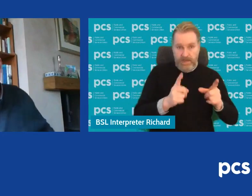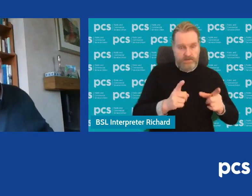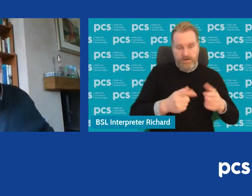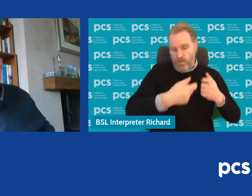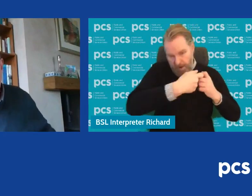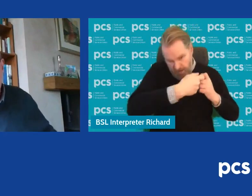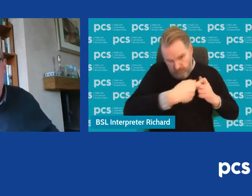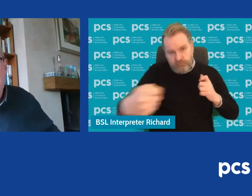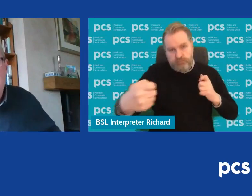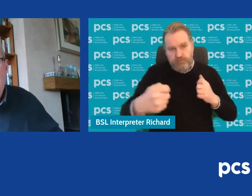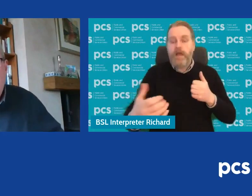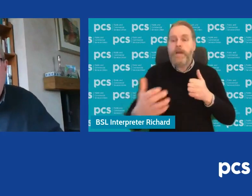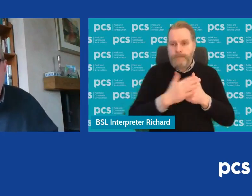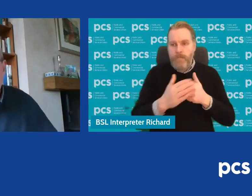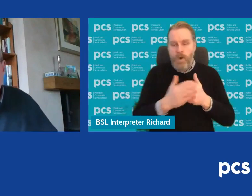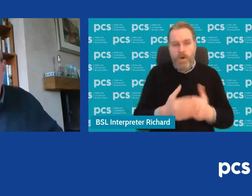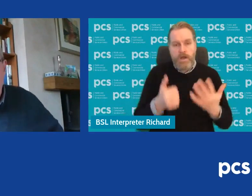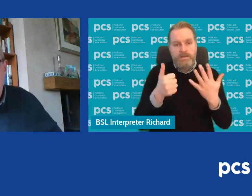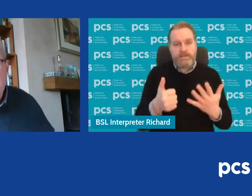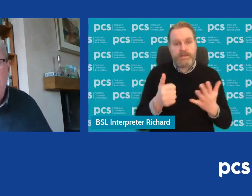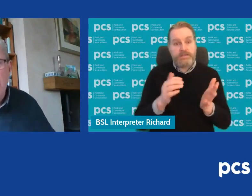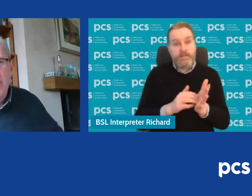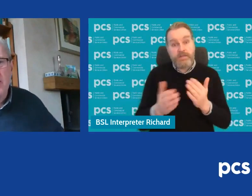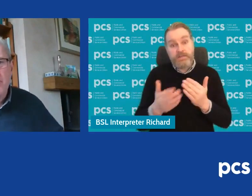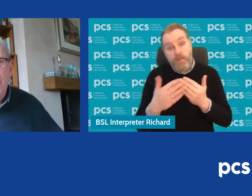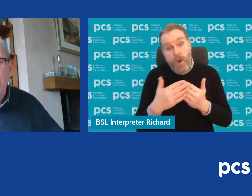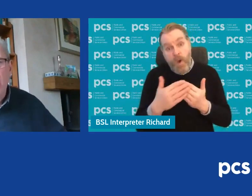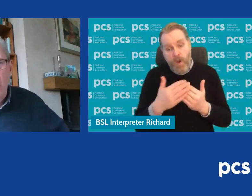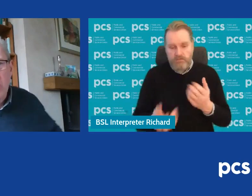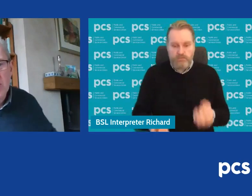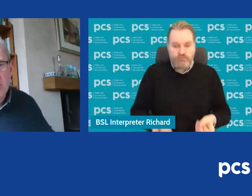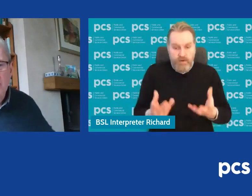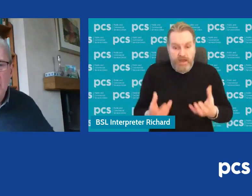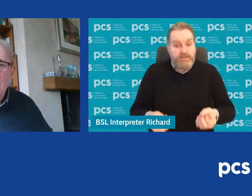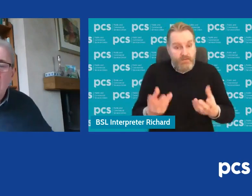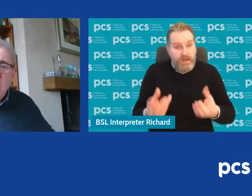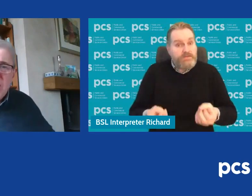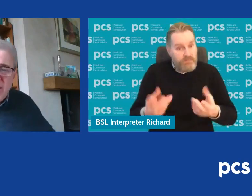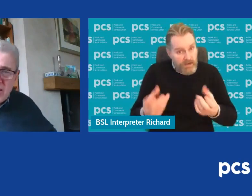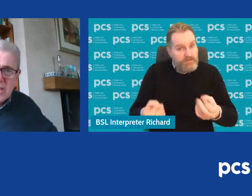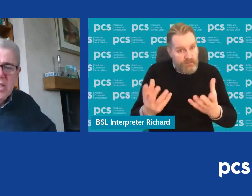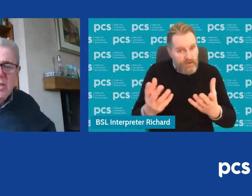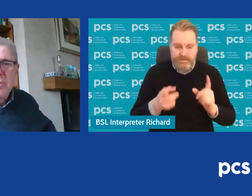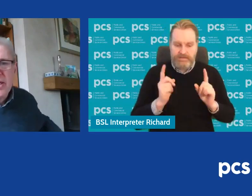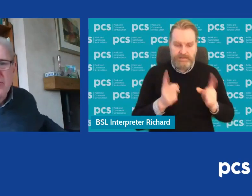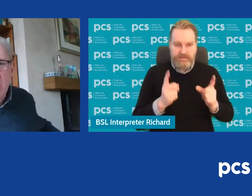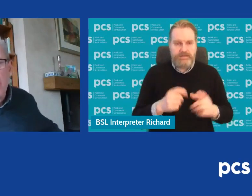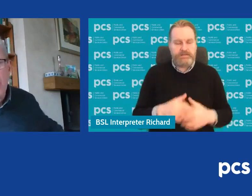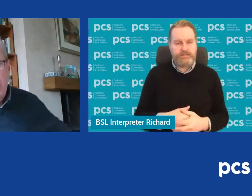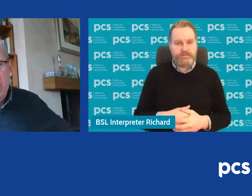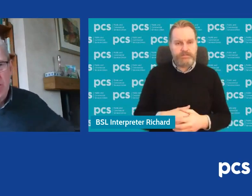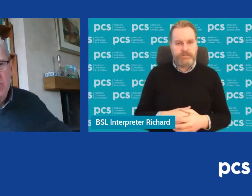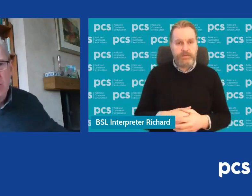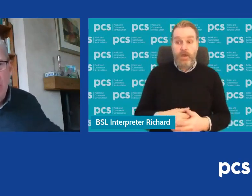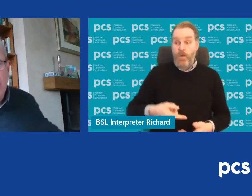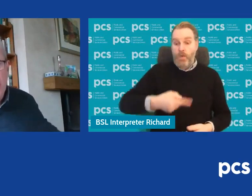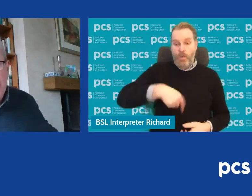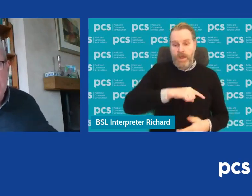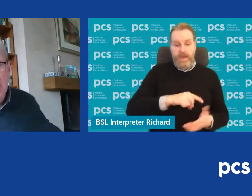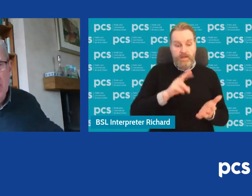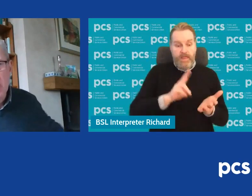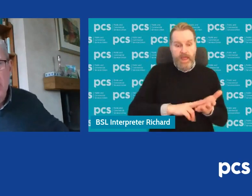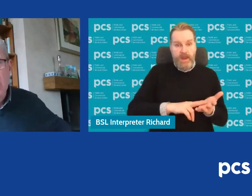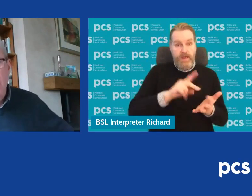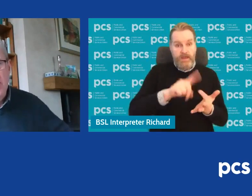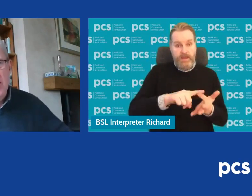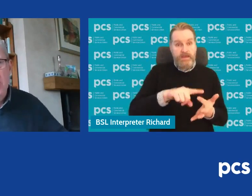the action for another 6 months if no progress is made in the talks. And the NEC believes the combination of a